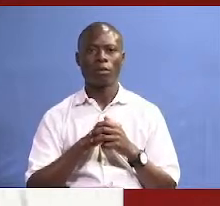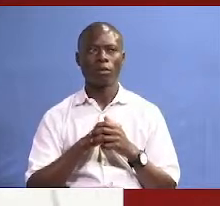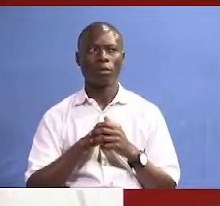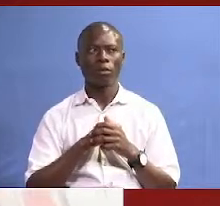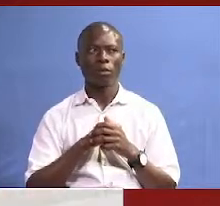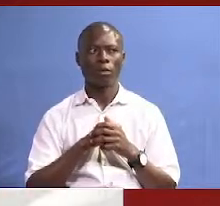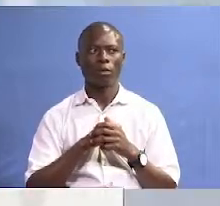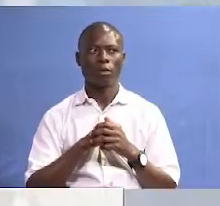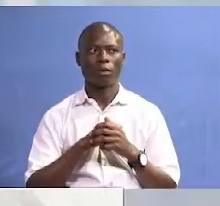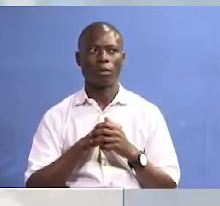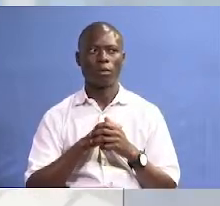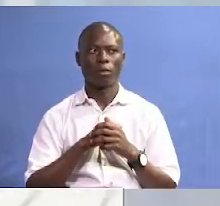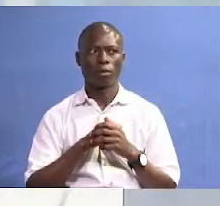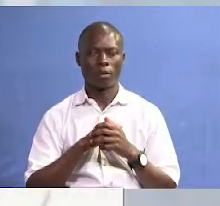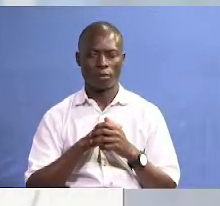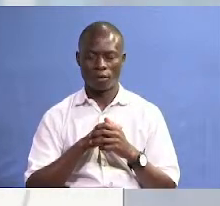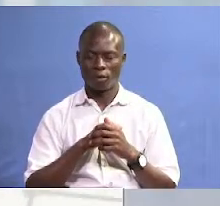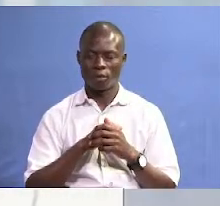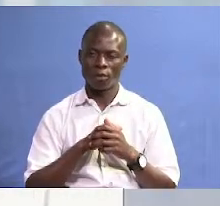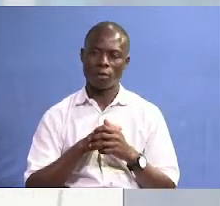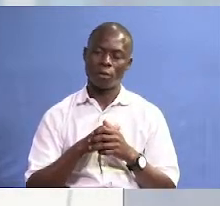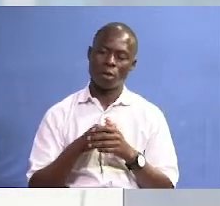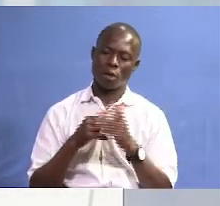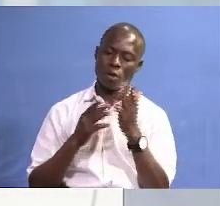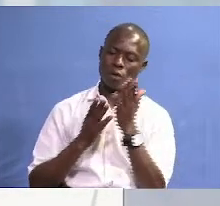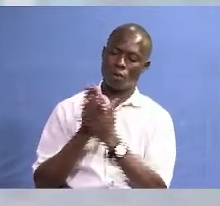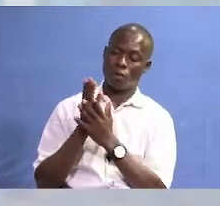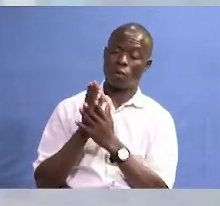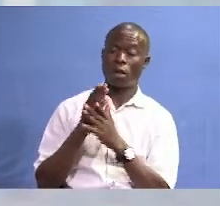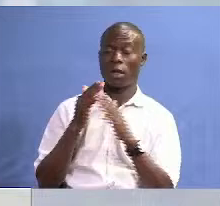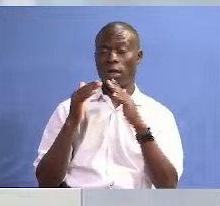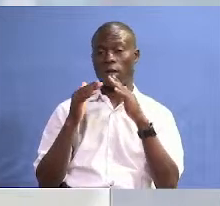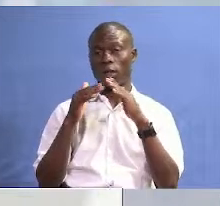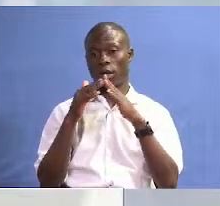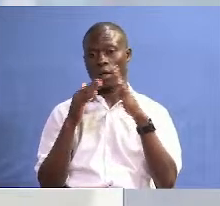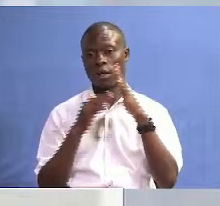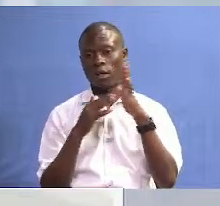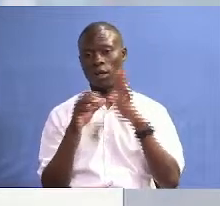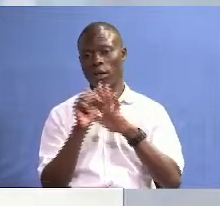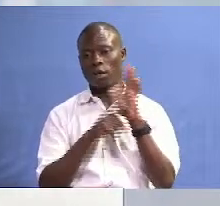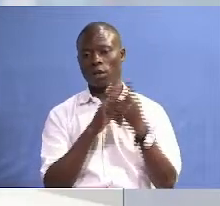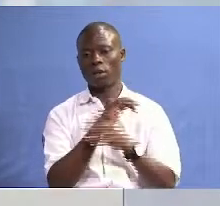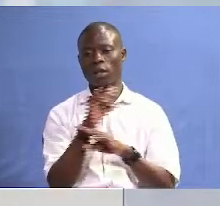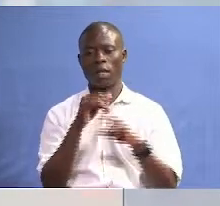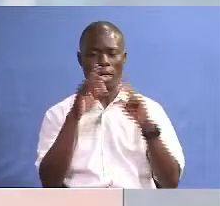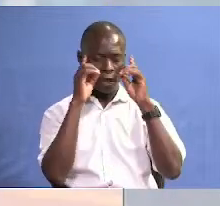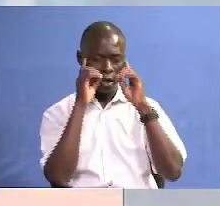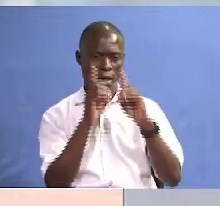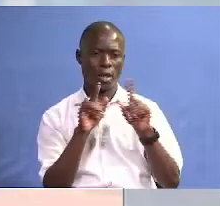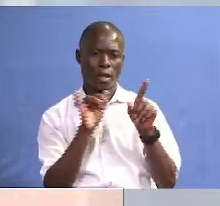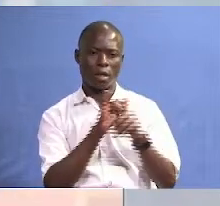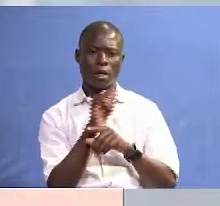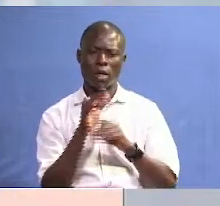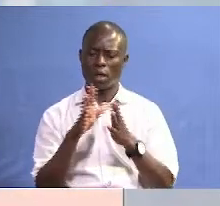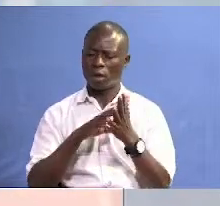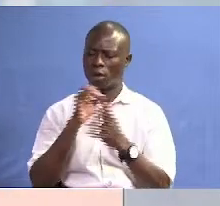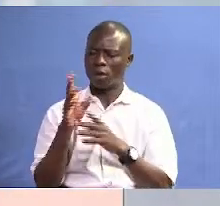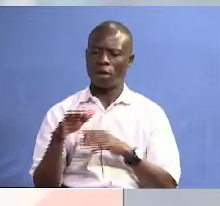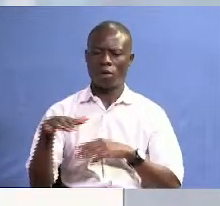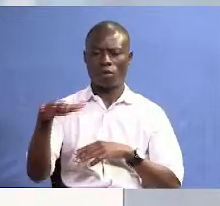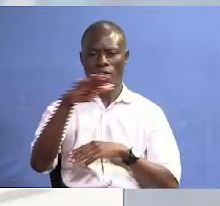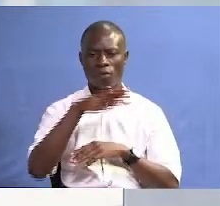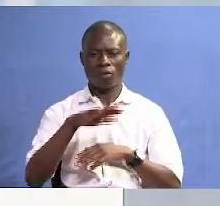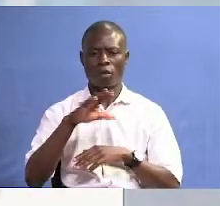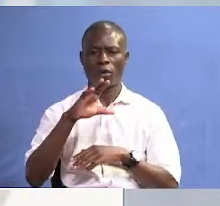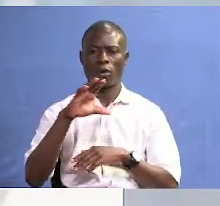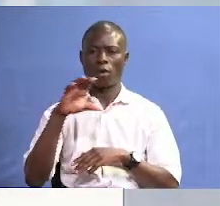KUTV. And still on the head of state, President William Ruto's bold decision to dismiss his entire cabinet